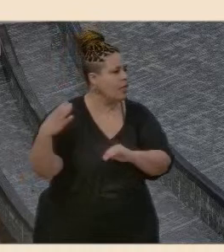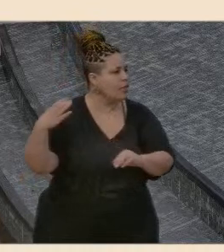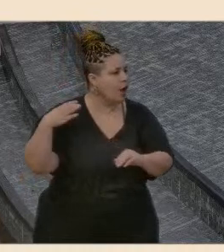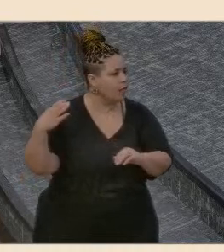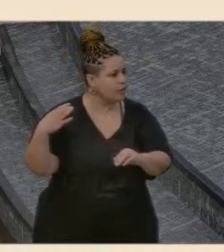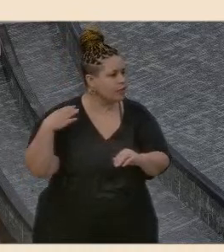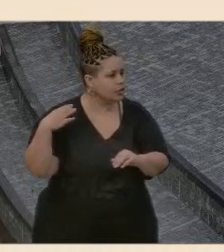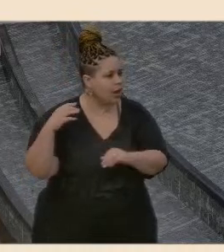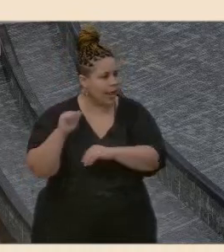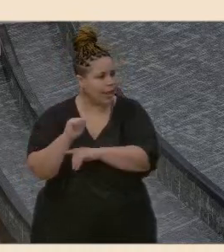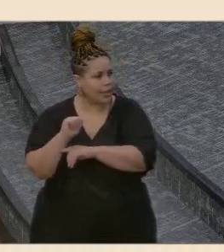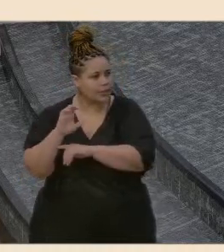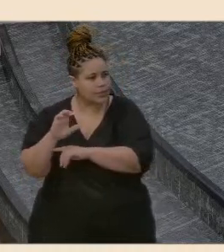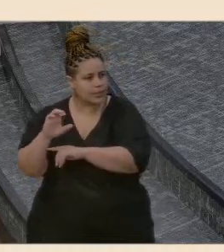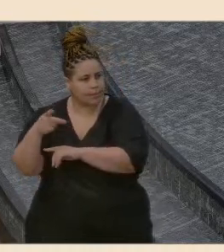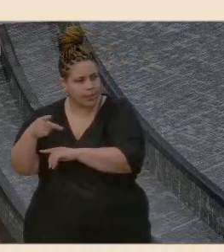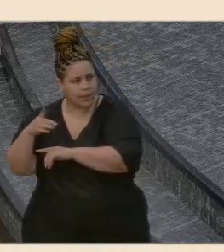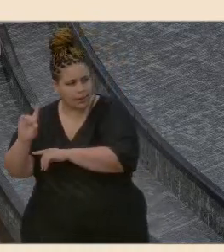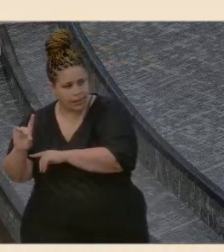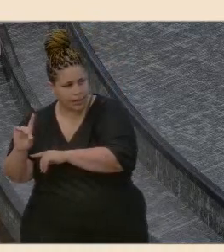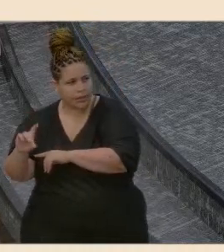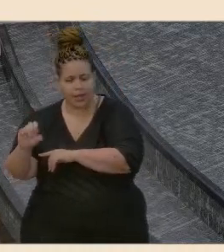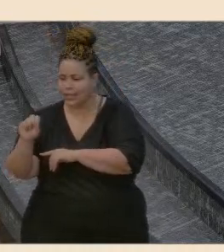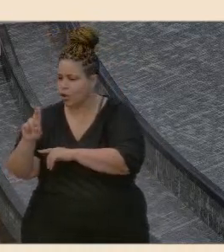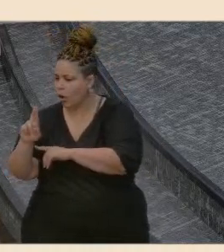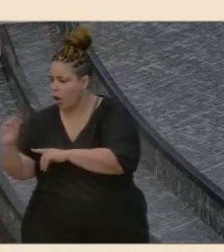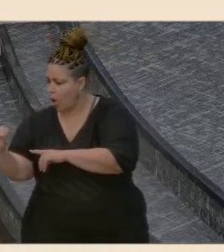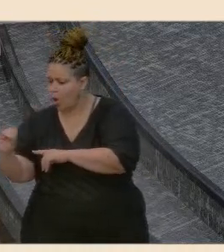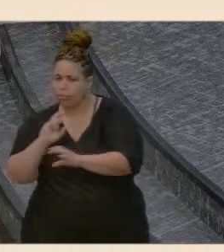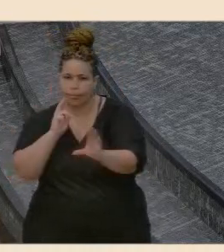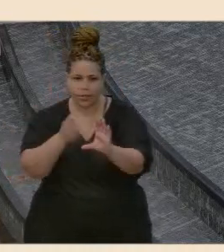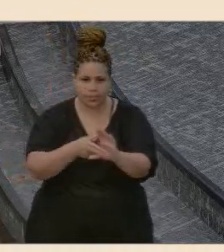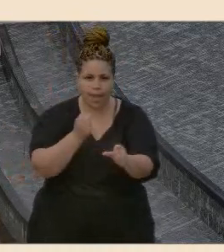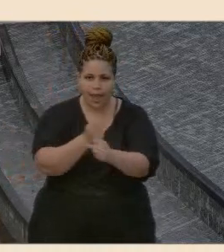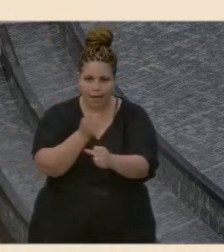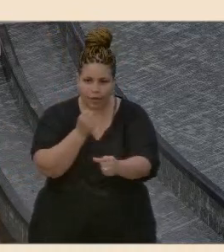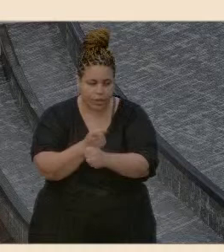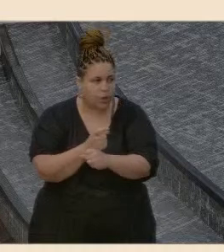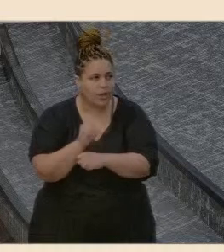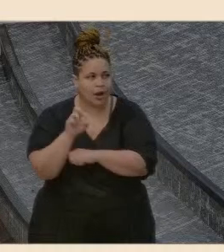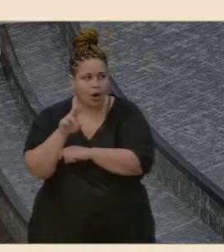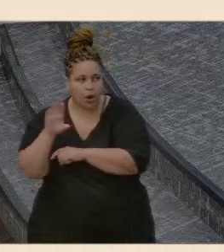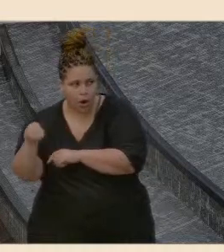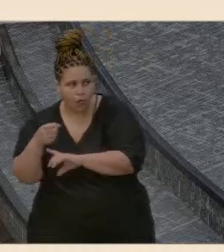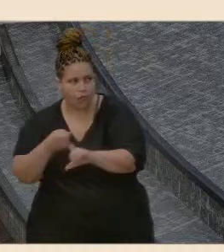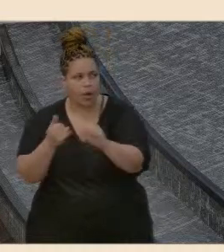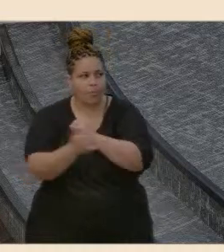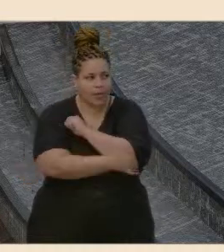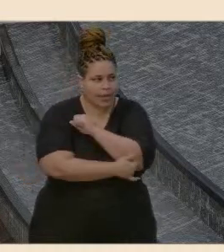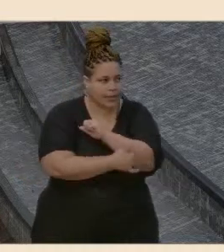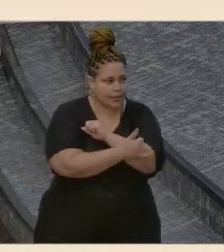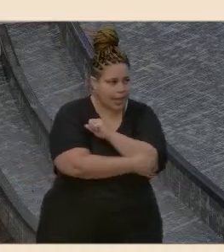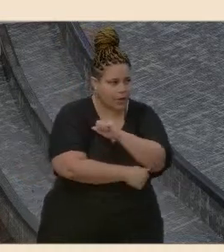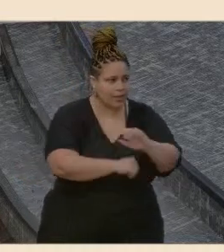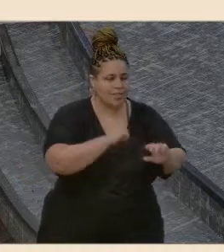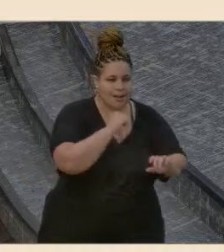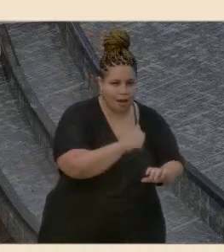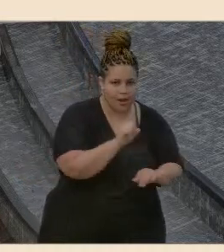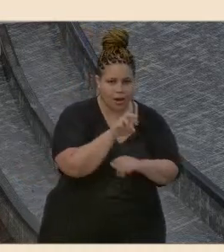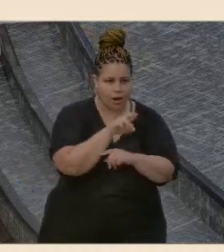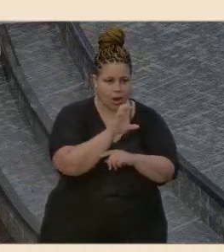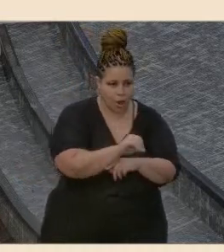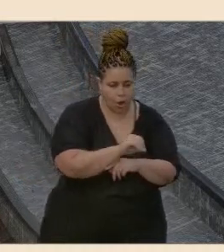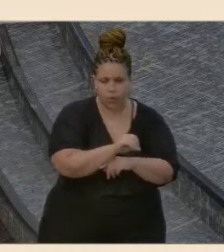SROs, we participate in them annually. So the SROs from the county and our SRO run the fire drill, the